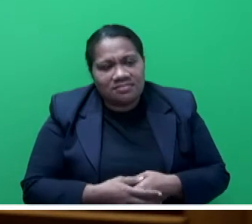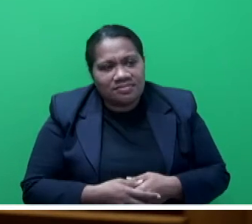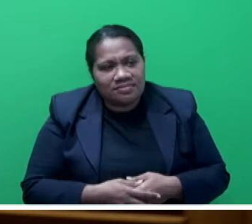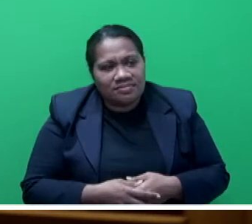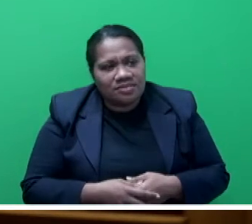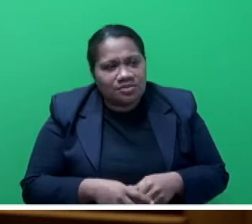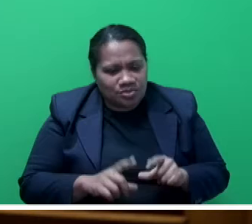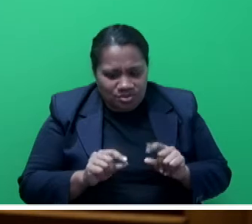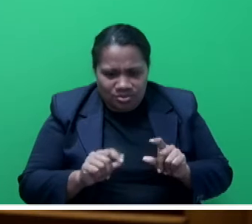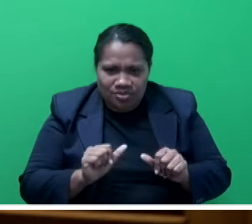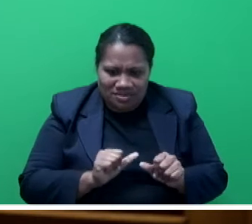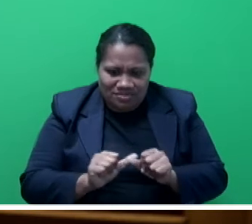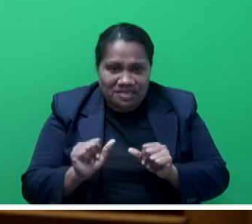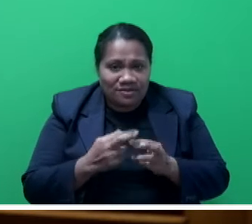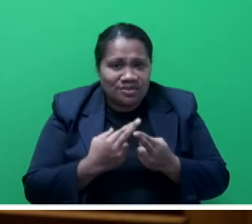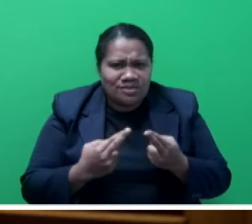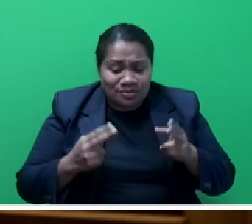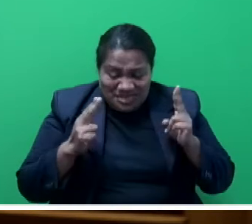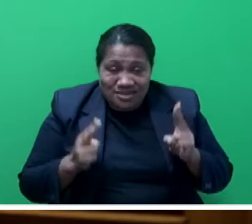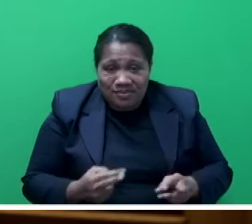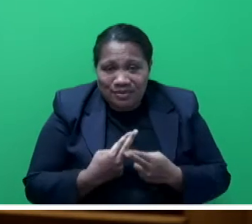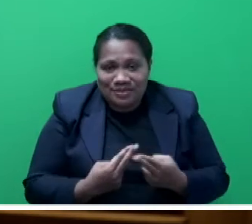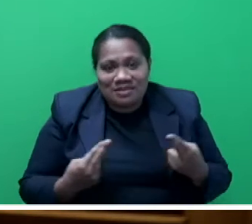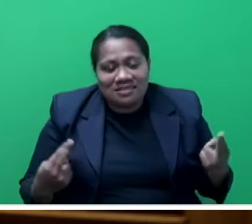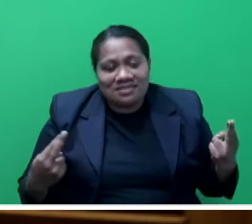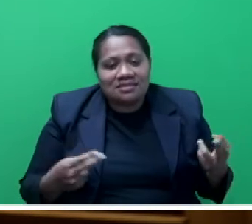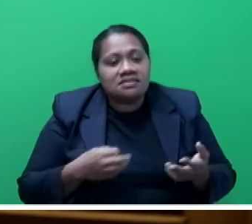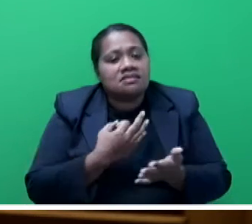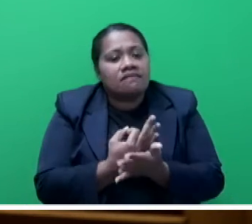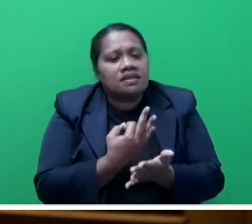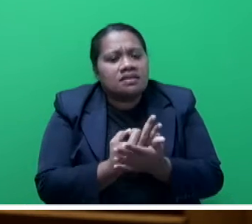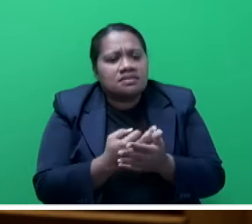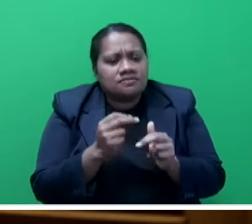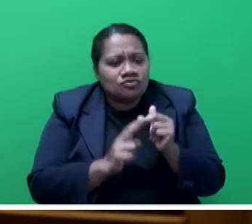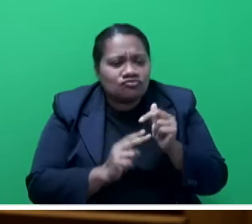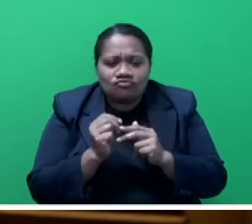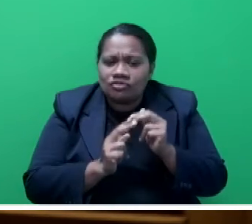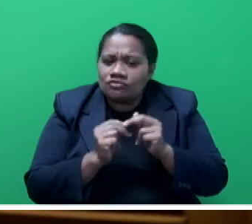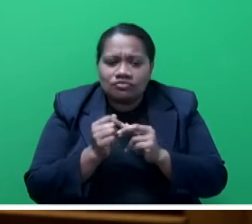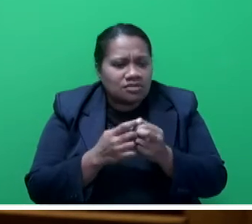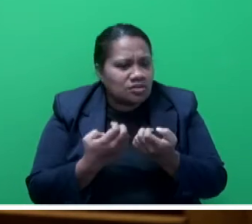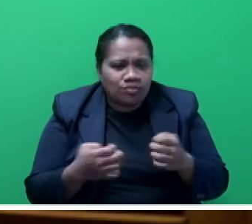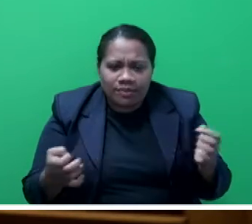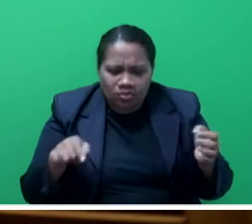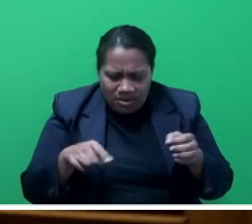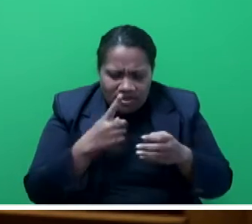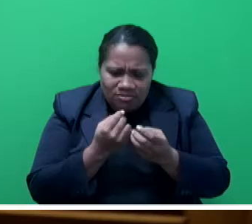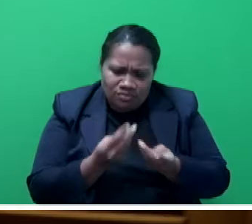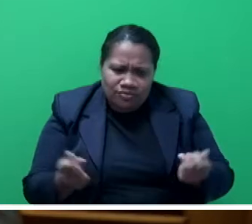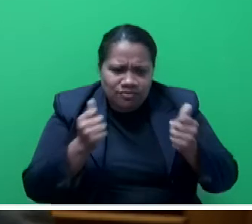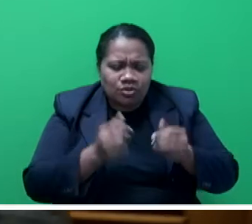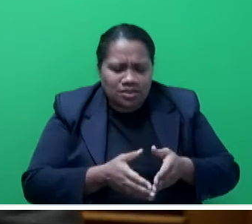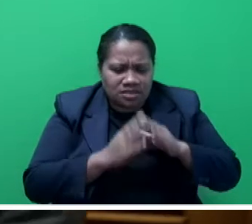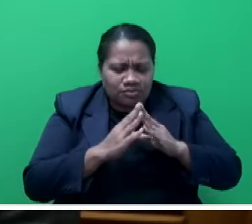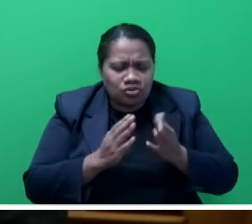best resources, be it our human resources, finance, infrastructure, or equipment. It can be a solution towards establishing